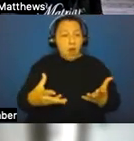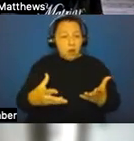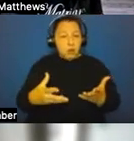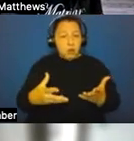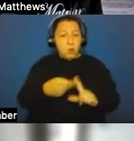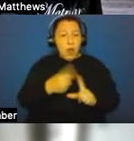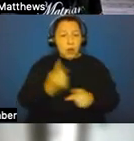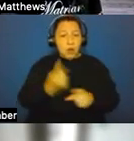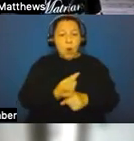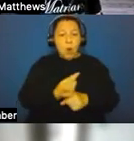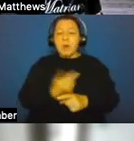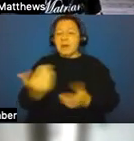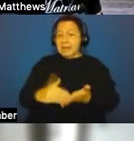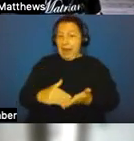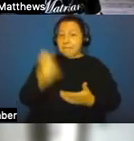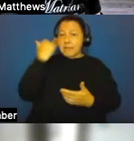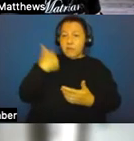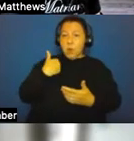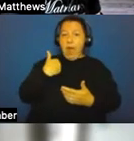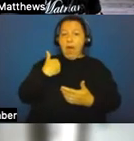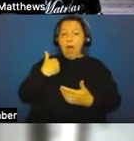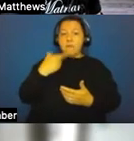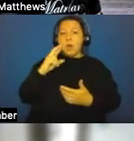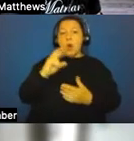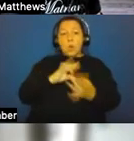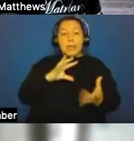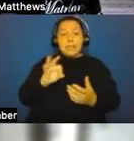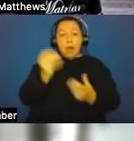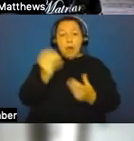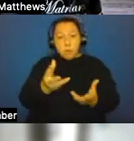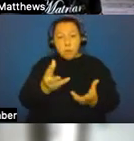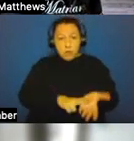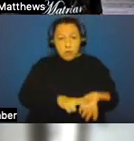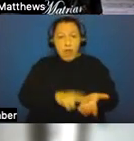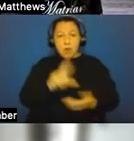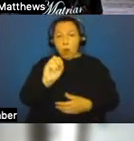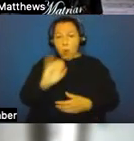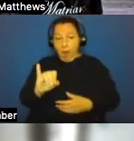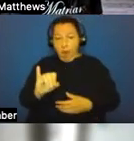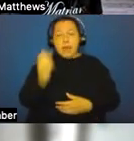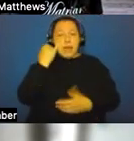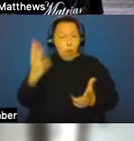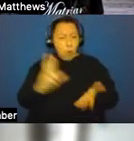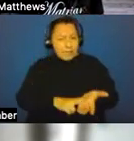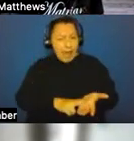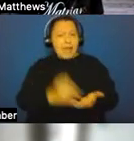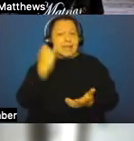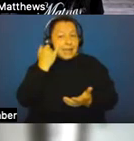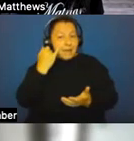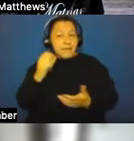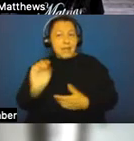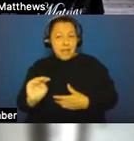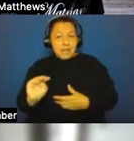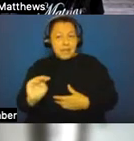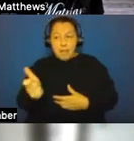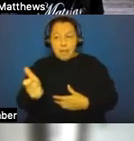of information, being able to talk to other service providers if the victim has asked you to.